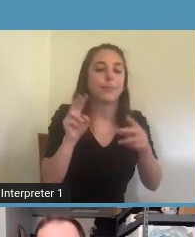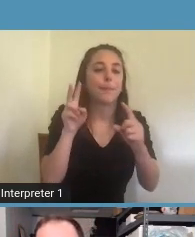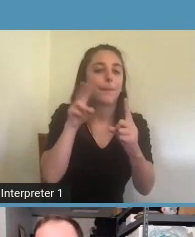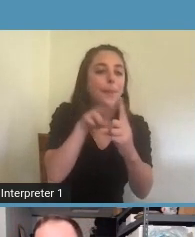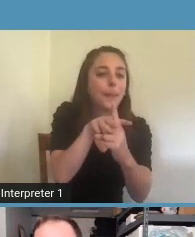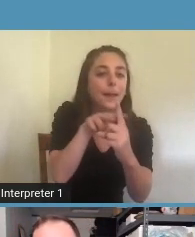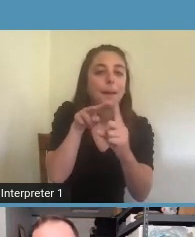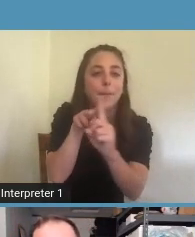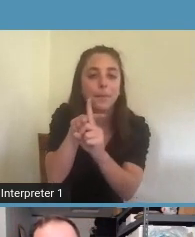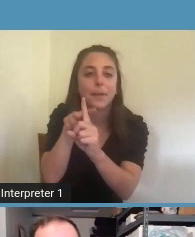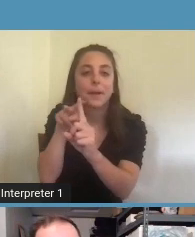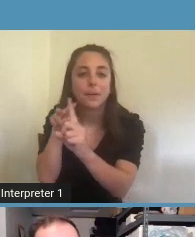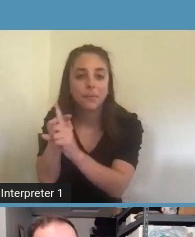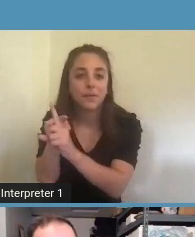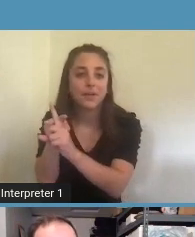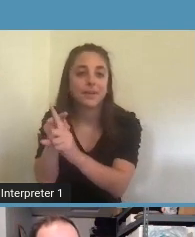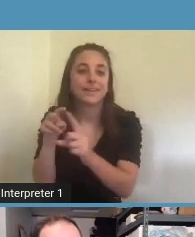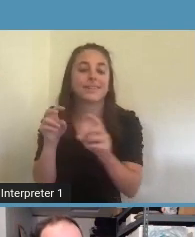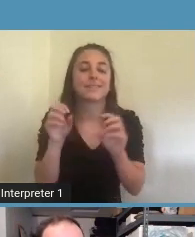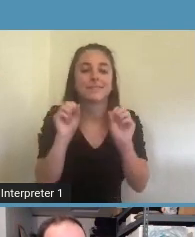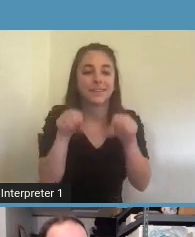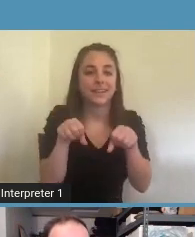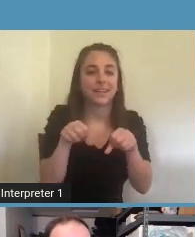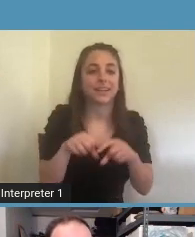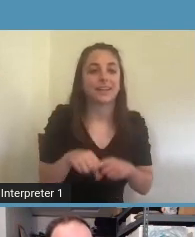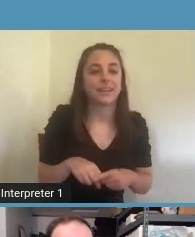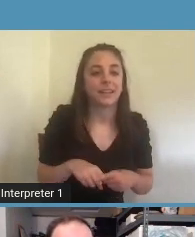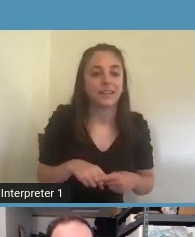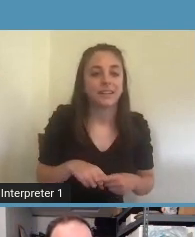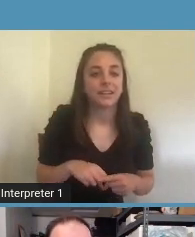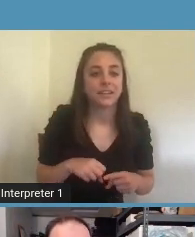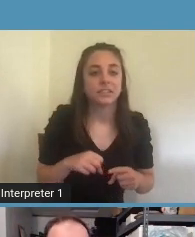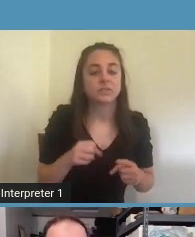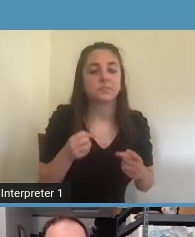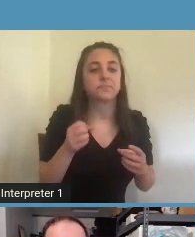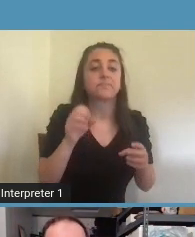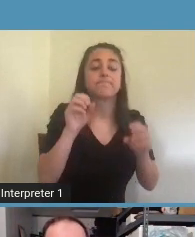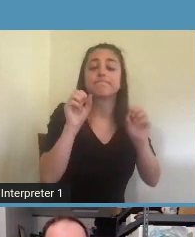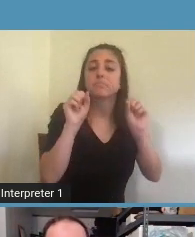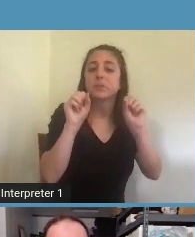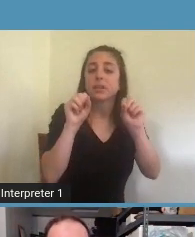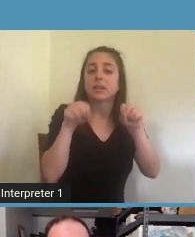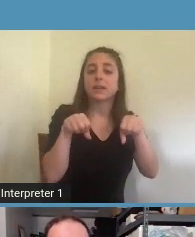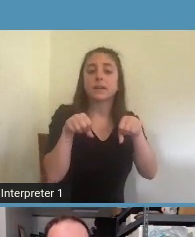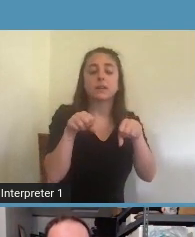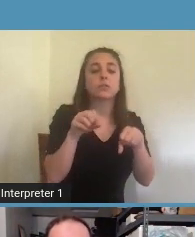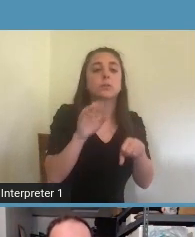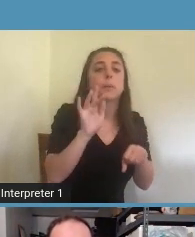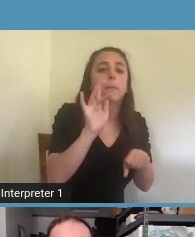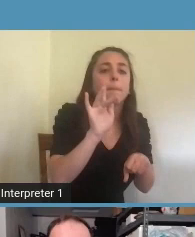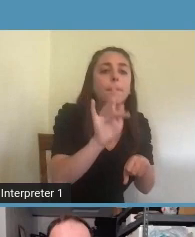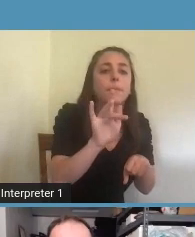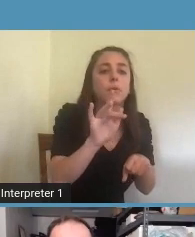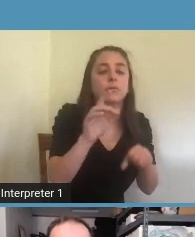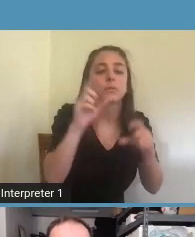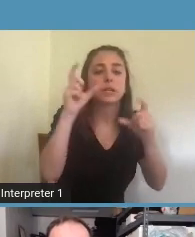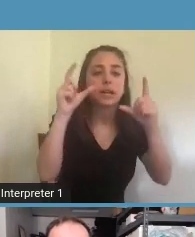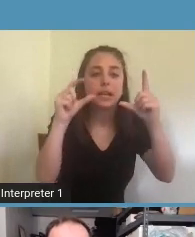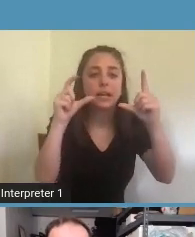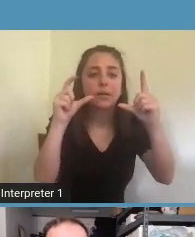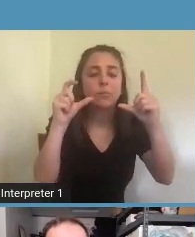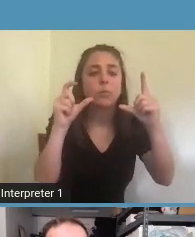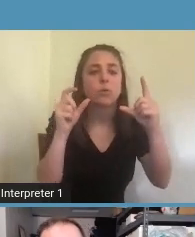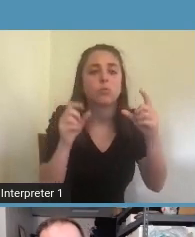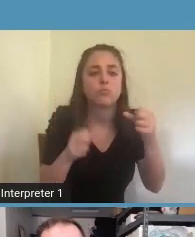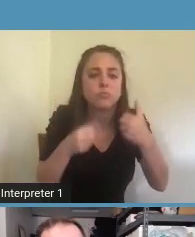Usually it's cameras, but it can be a computer. And then I can just, select which camera I want to send to the main